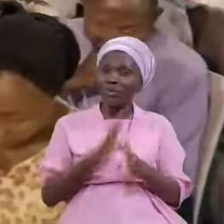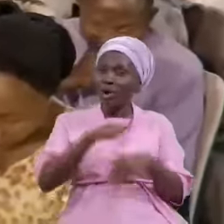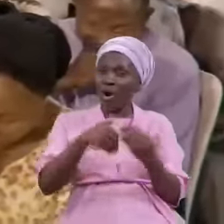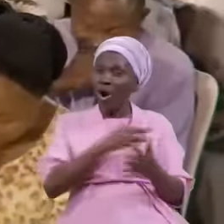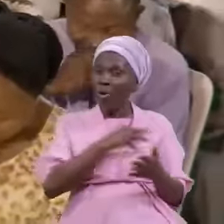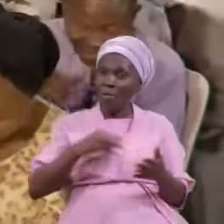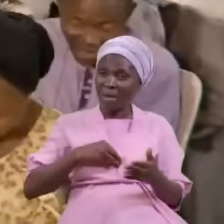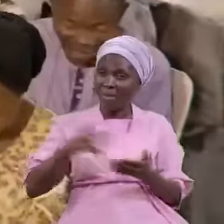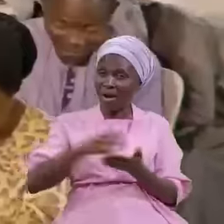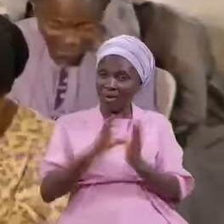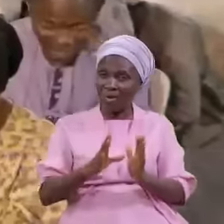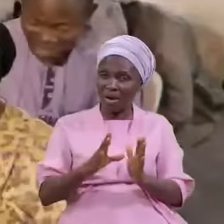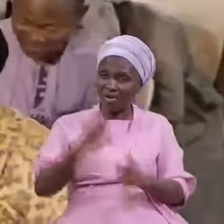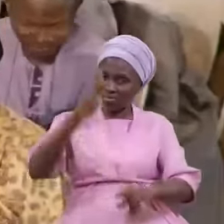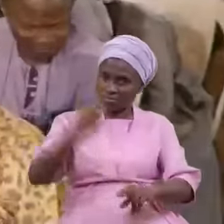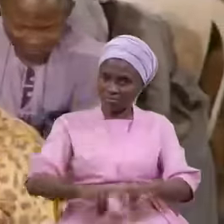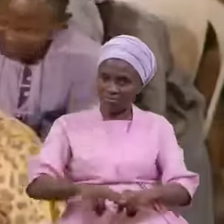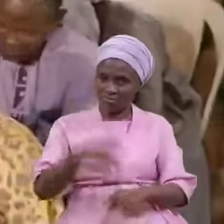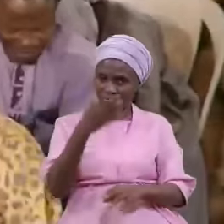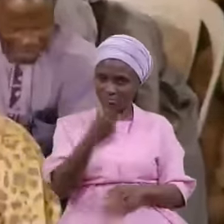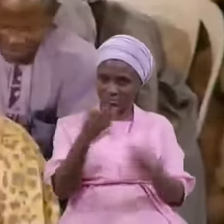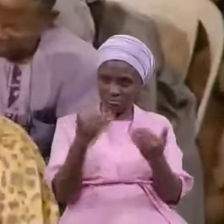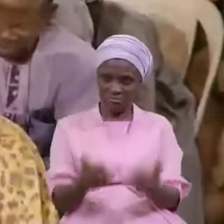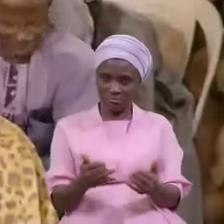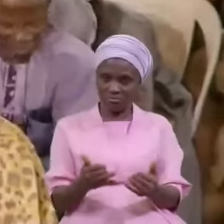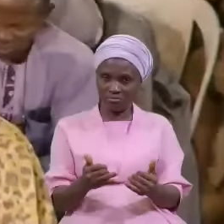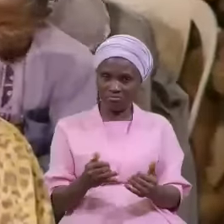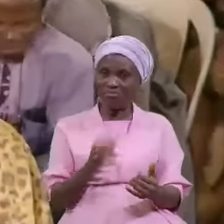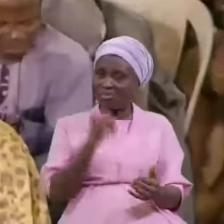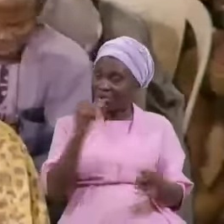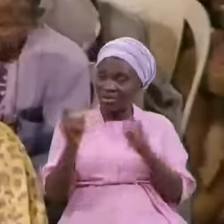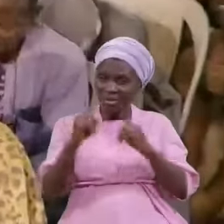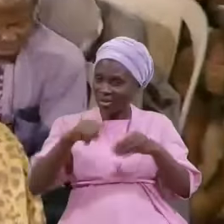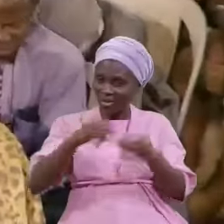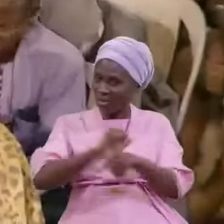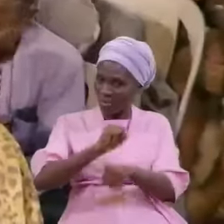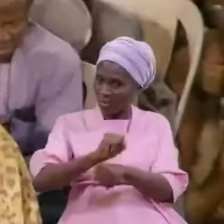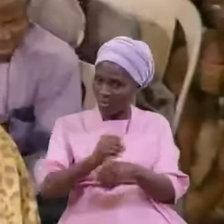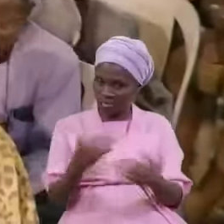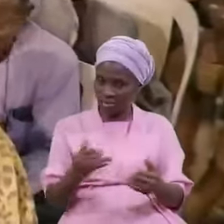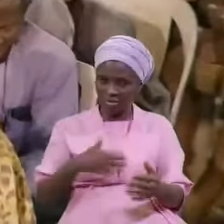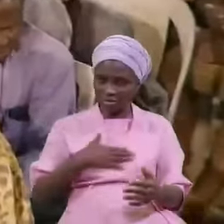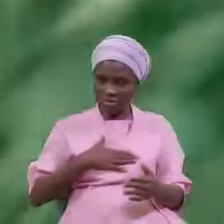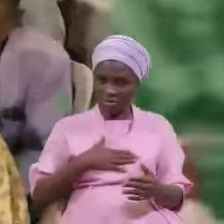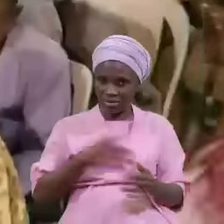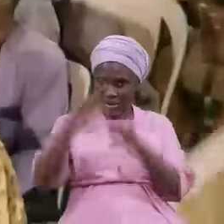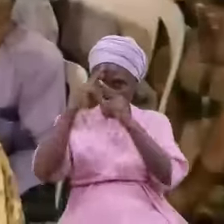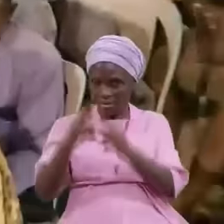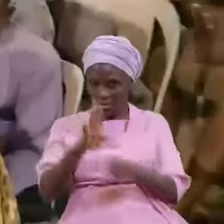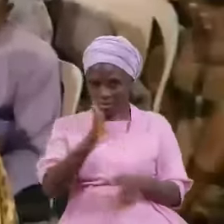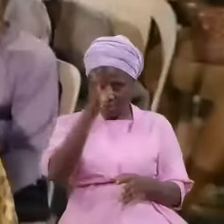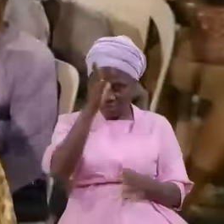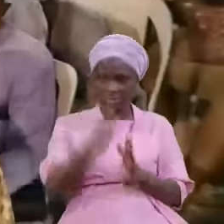seat. And I want you," and we're not talking about walk, walk, walk. Please honor your father, obey your